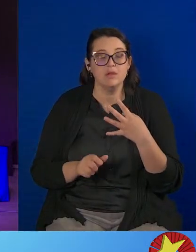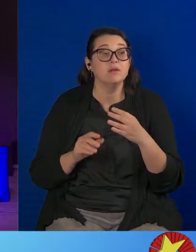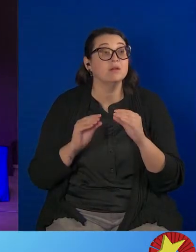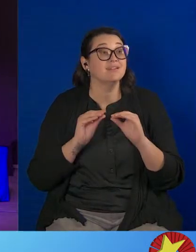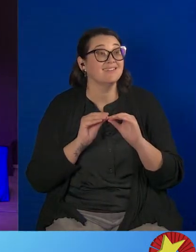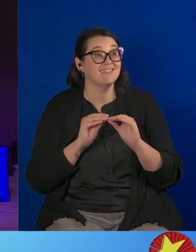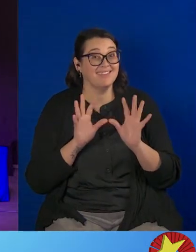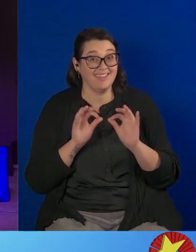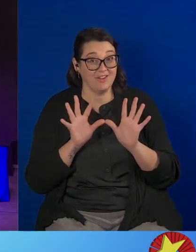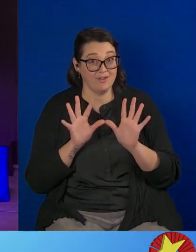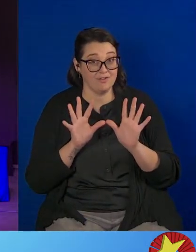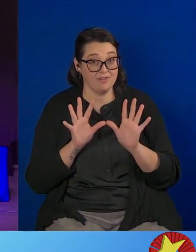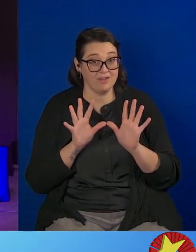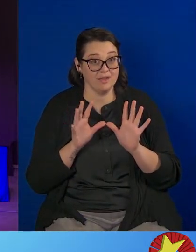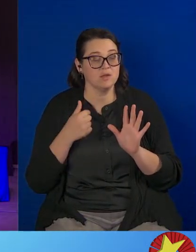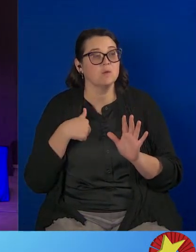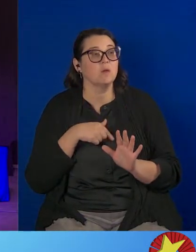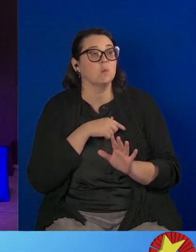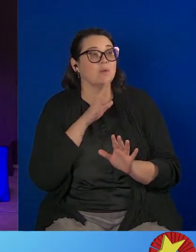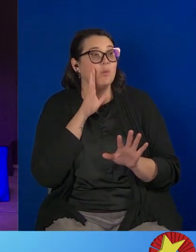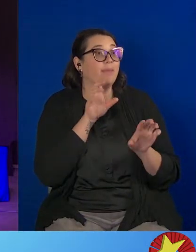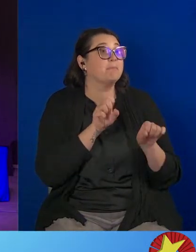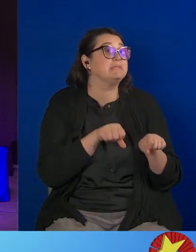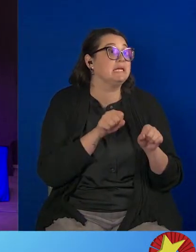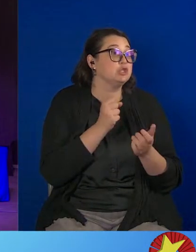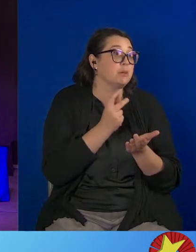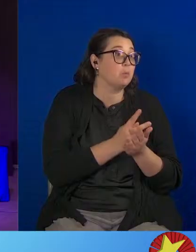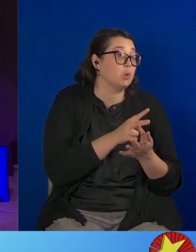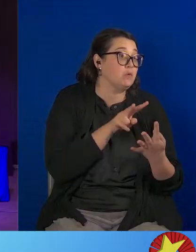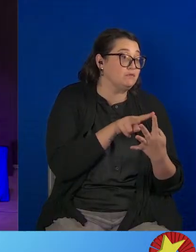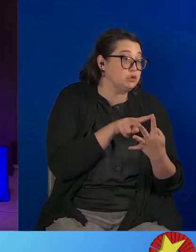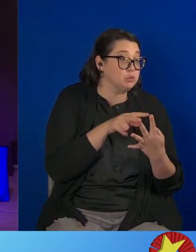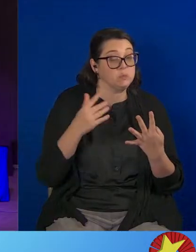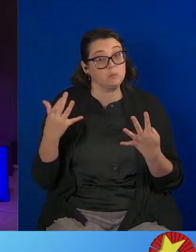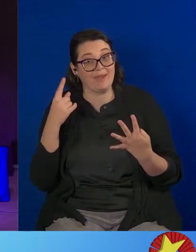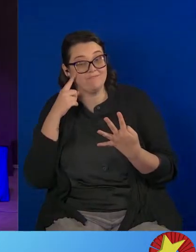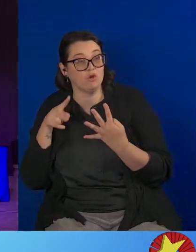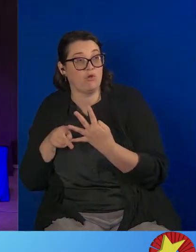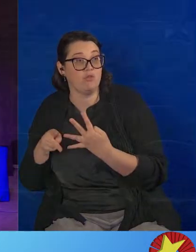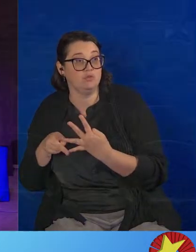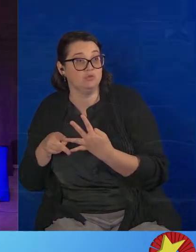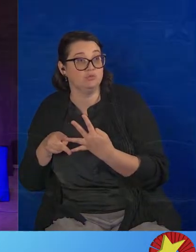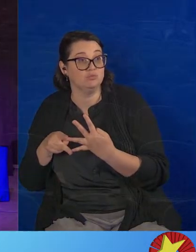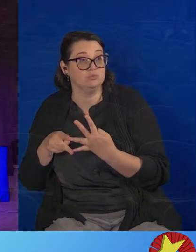we're potentially approving two and waiting for the other two.